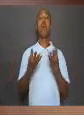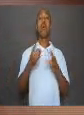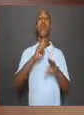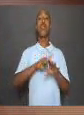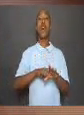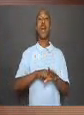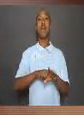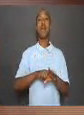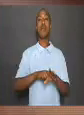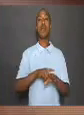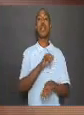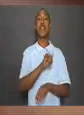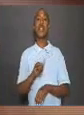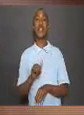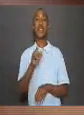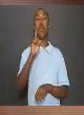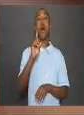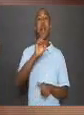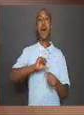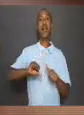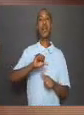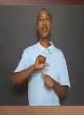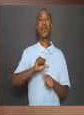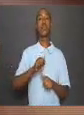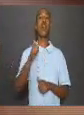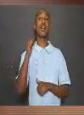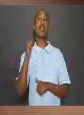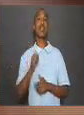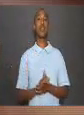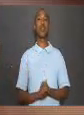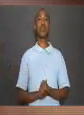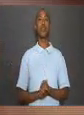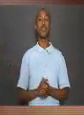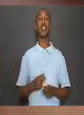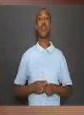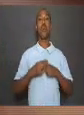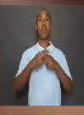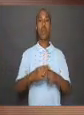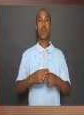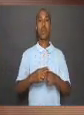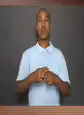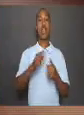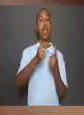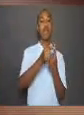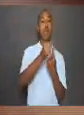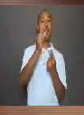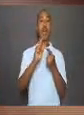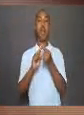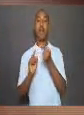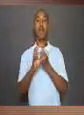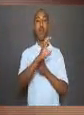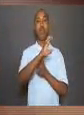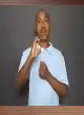in the vicinity of one atom than the other is called a polar